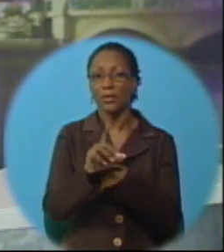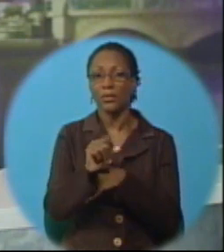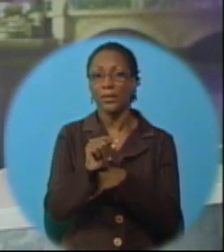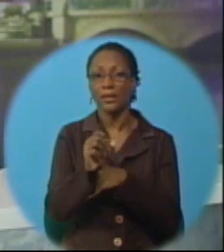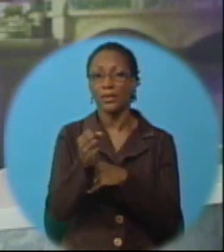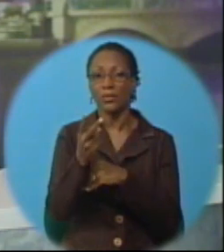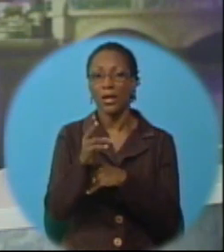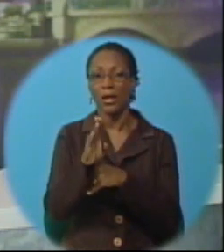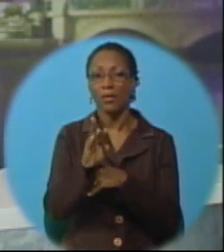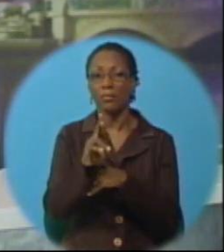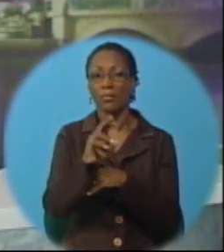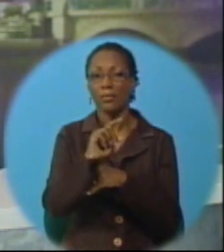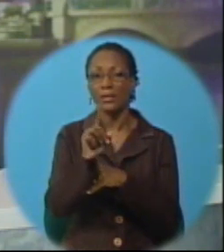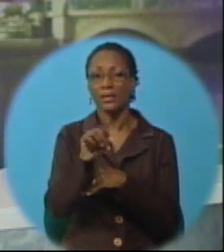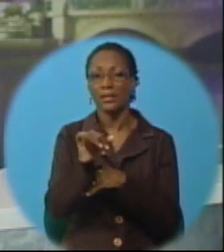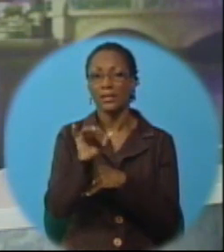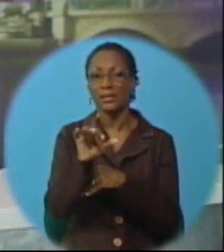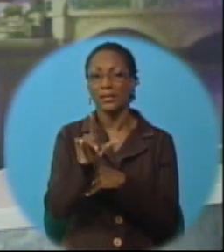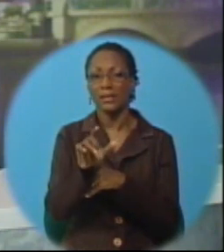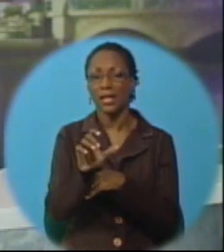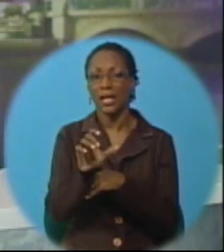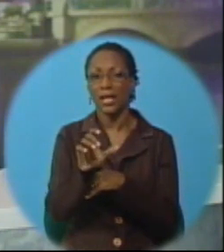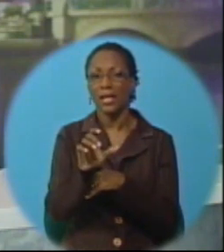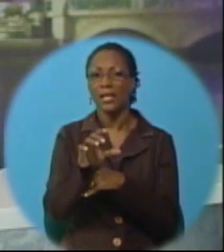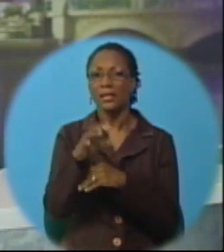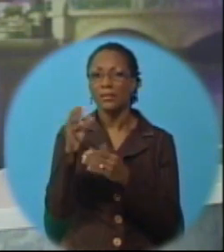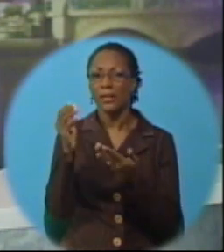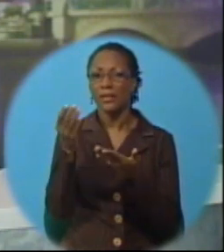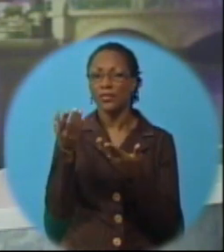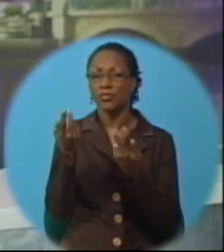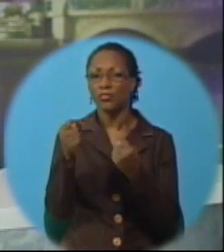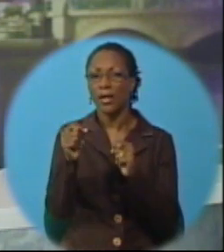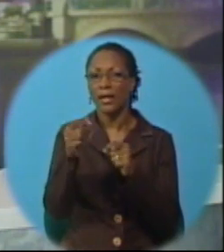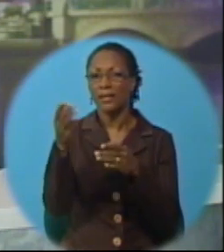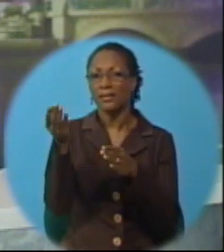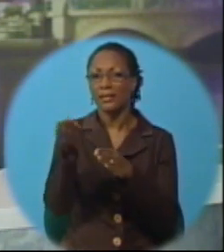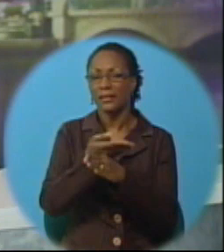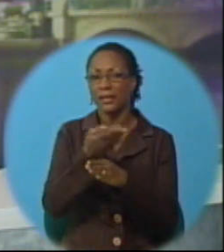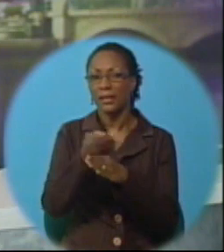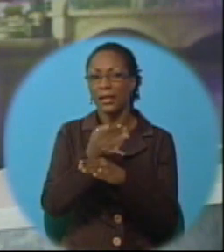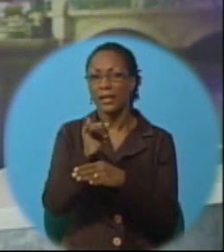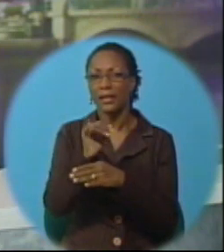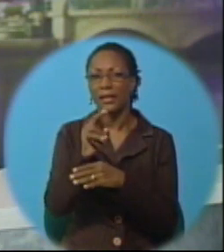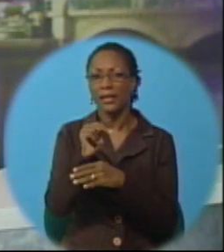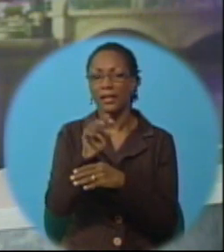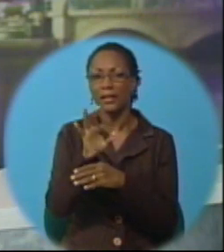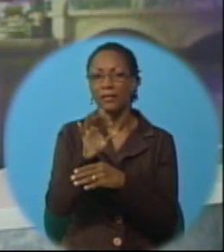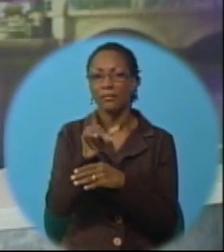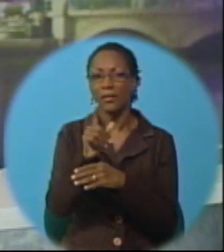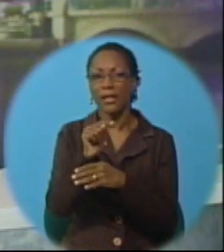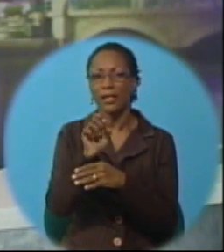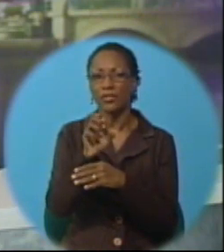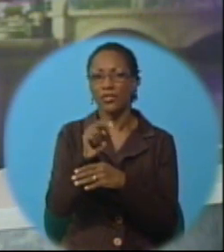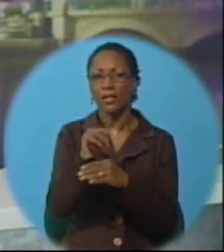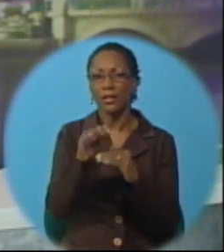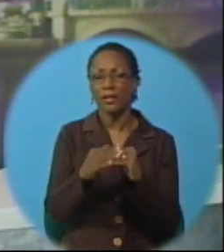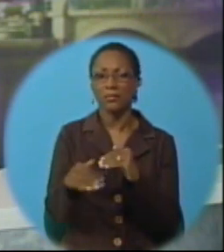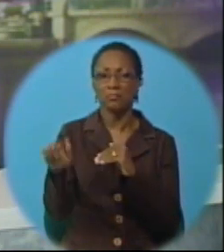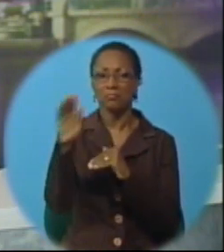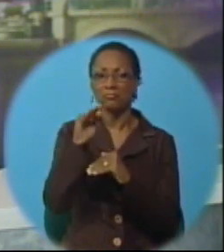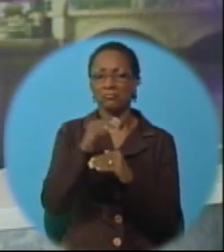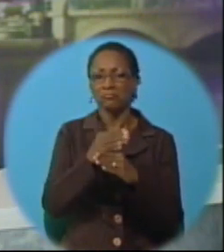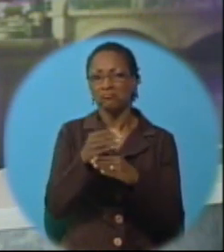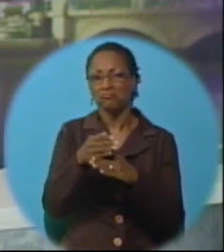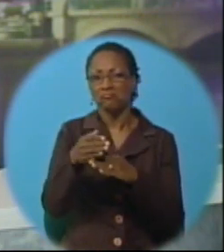Brazil has been trying to rein in inflation. Consumer prices in the country rose by 5.8 percent in October from a year earlier and